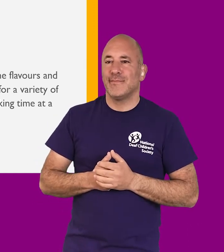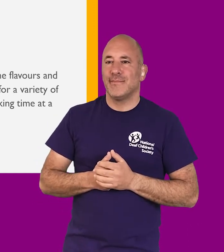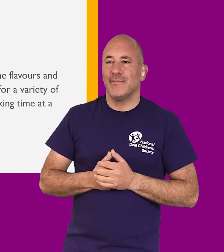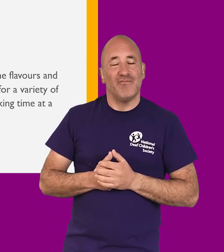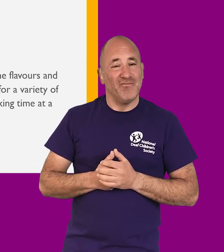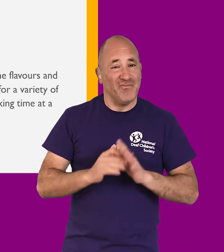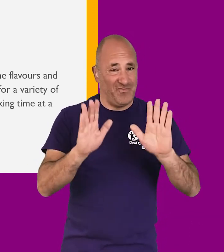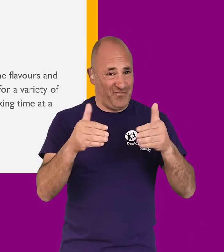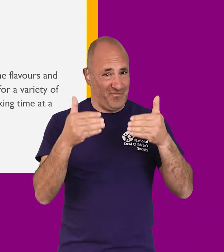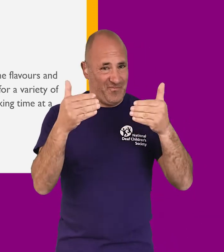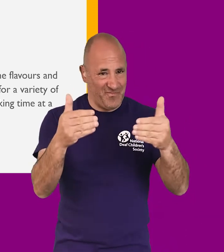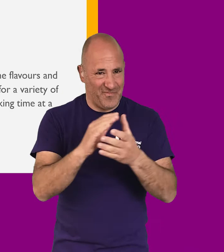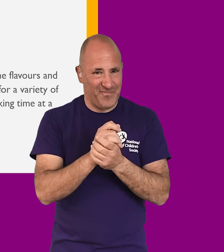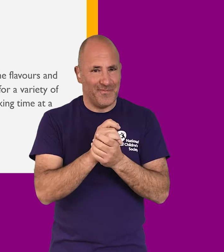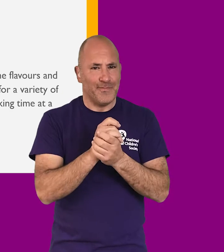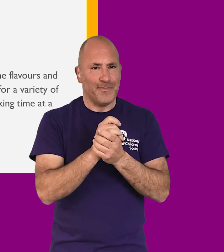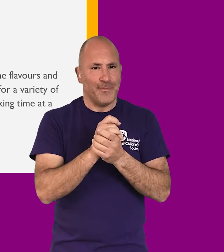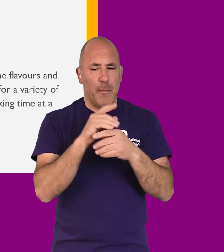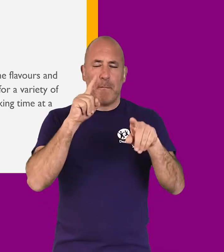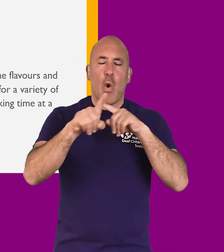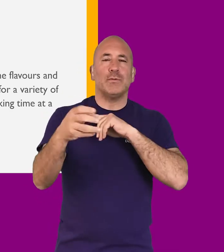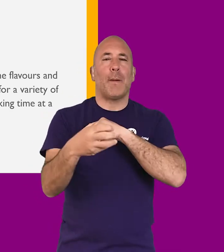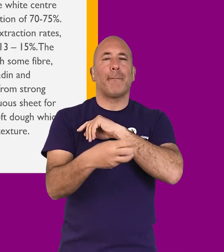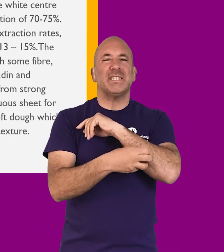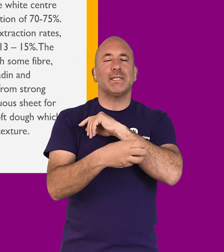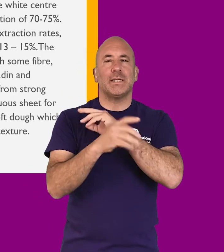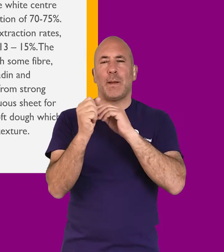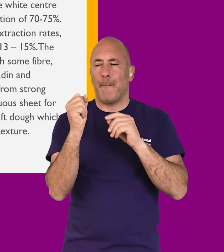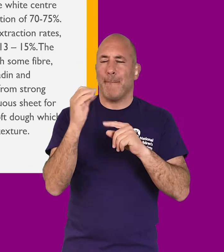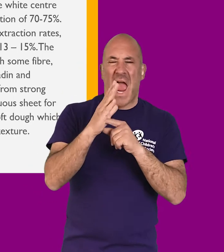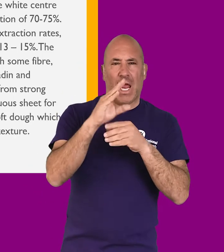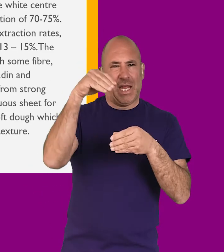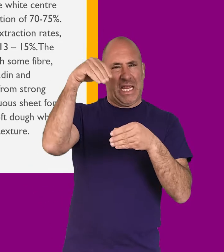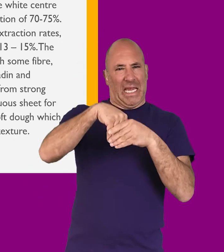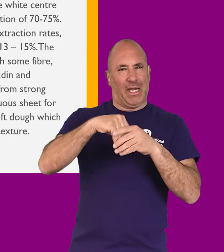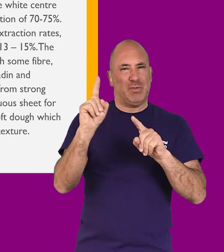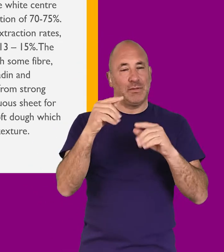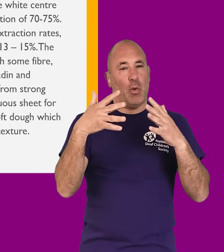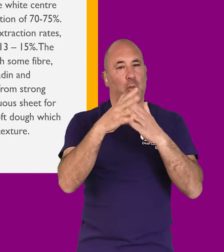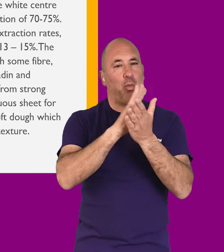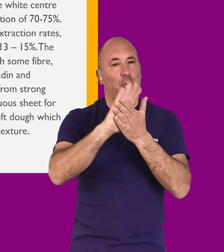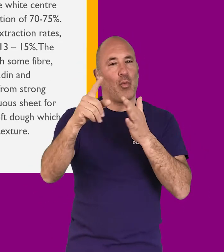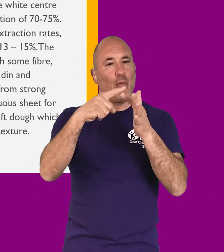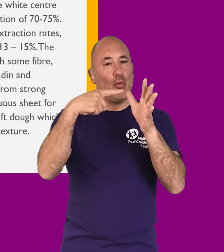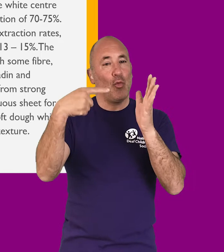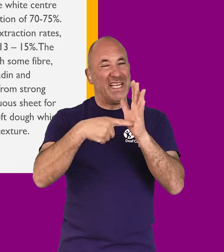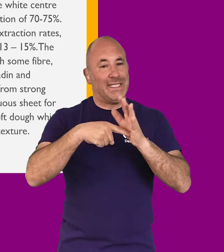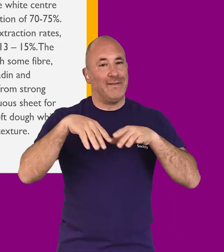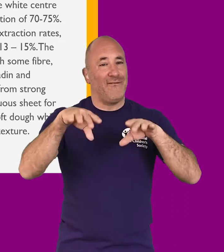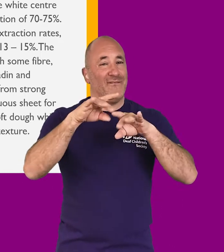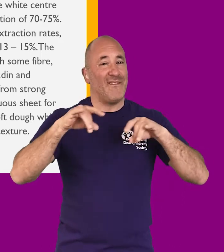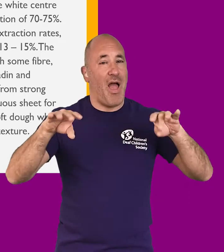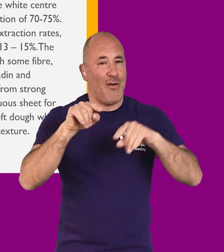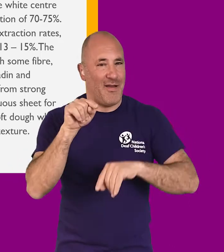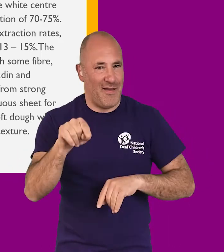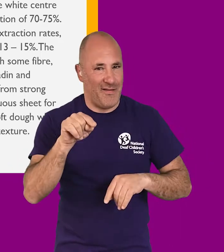Well, let's move on now. Talk about the main ingredient of most biscuits,